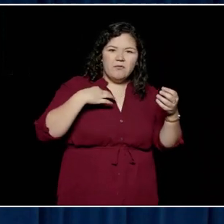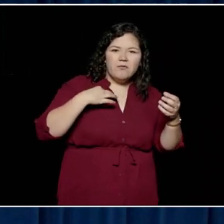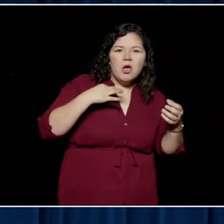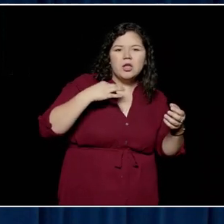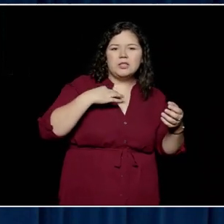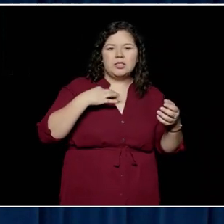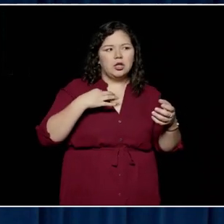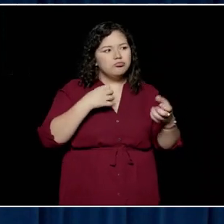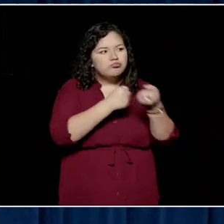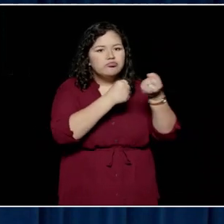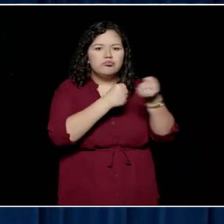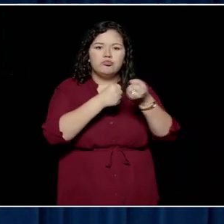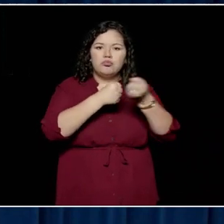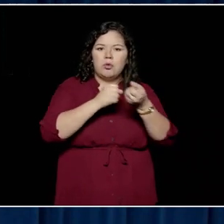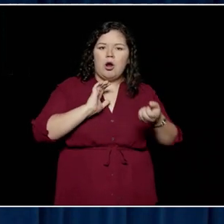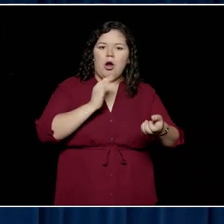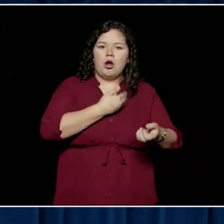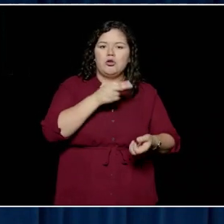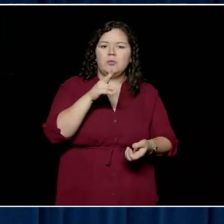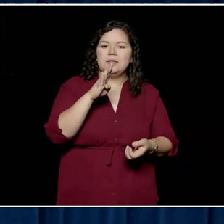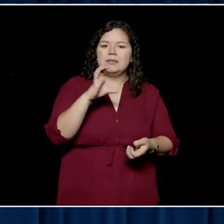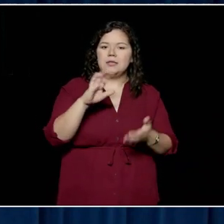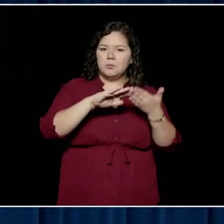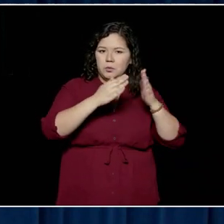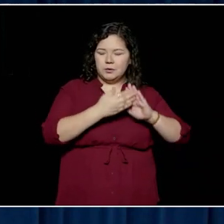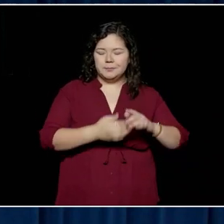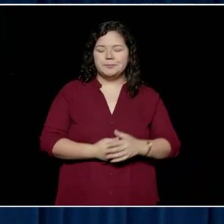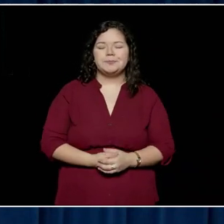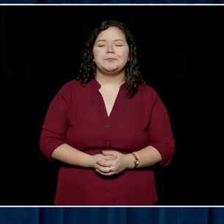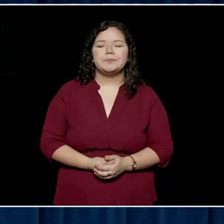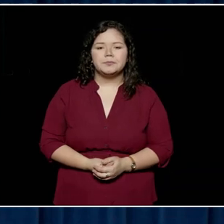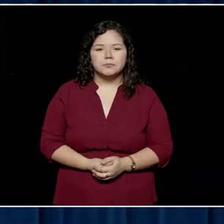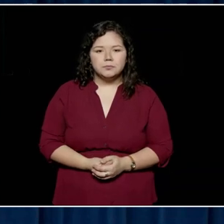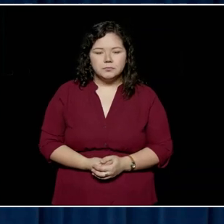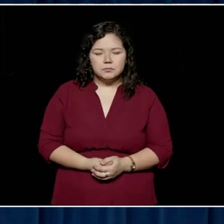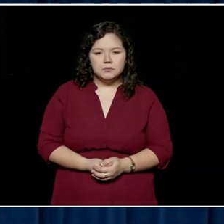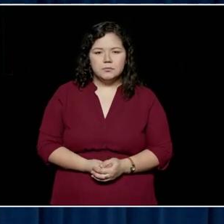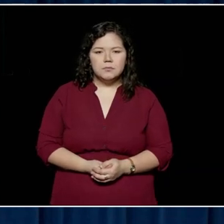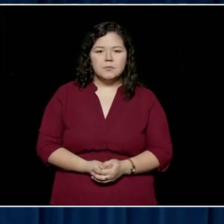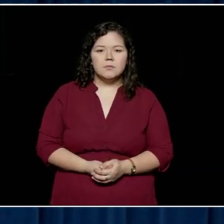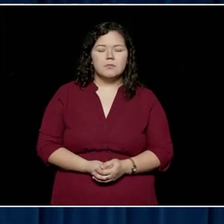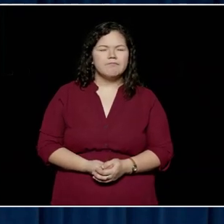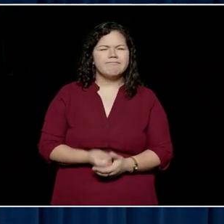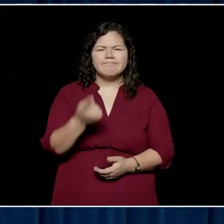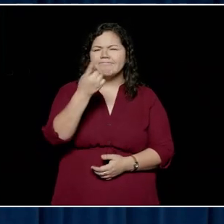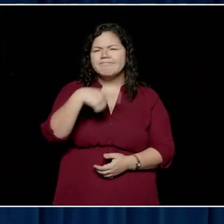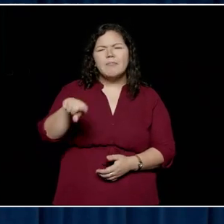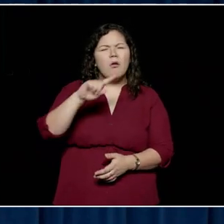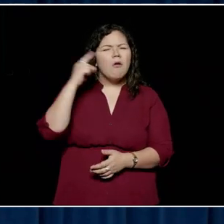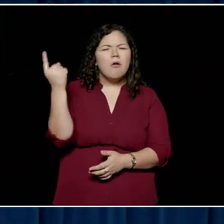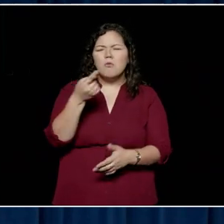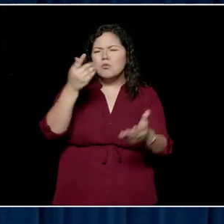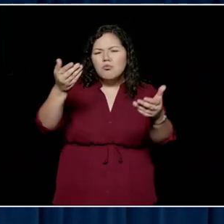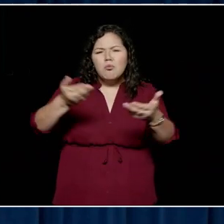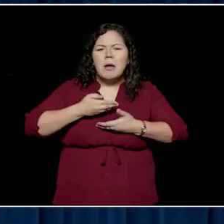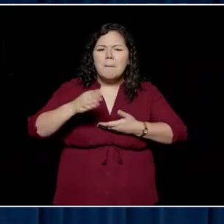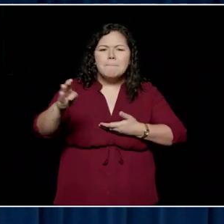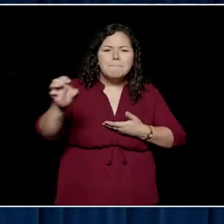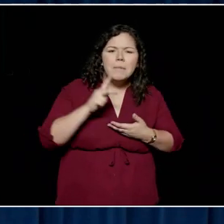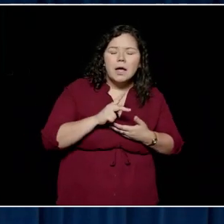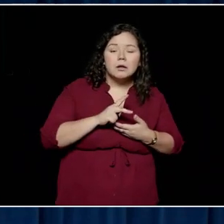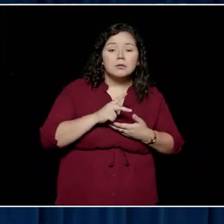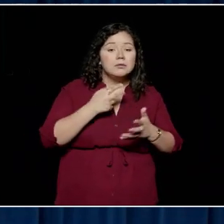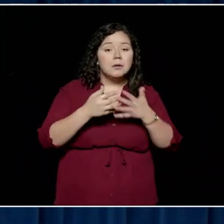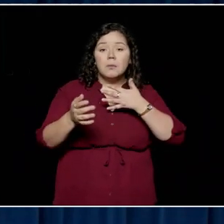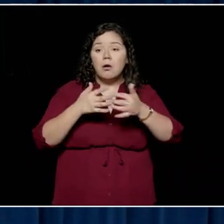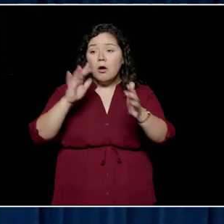UBC's many volunteer opportunities. And as lifelong learners, you will always be welcome to come